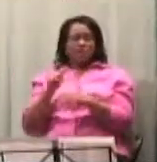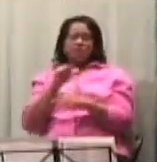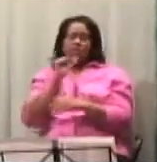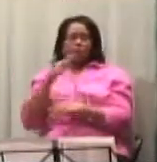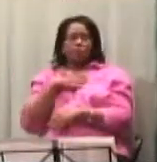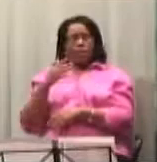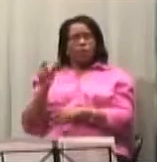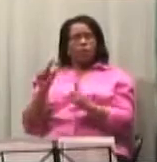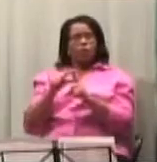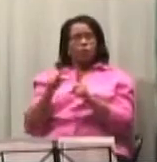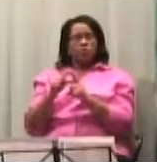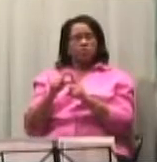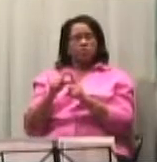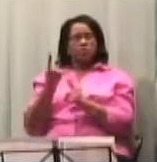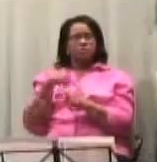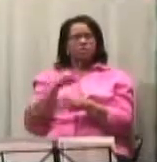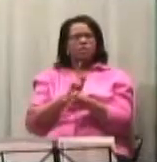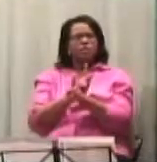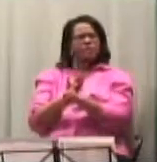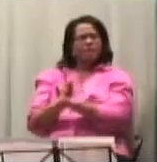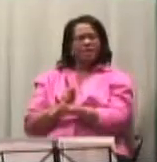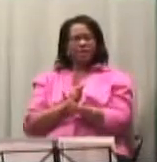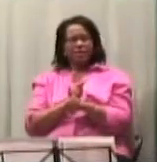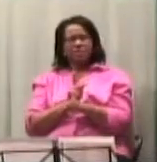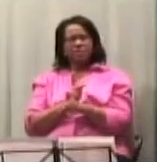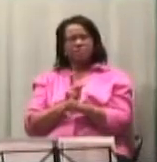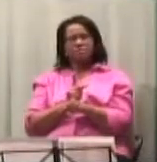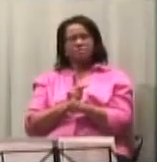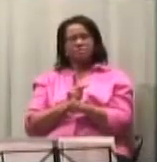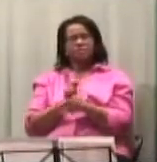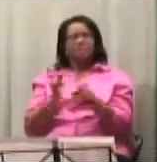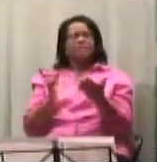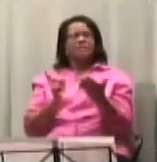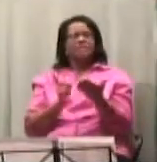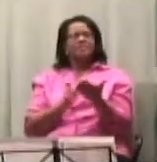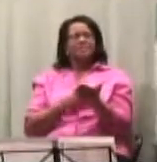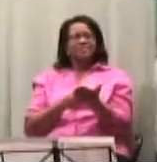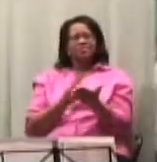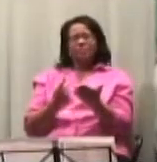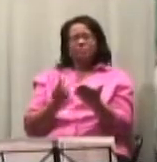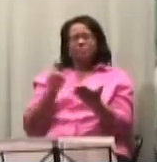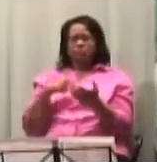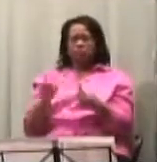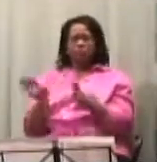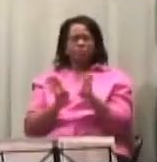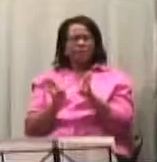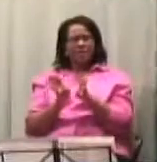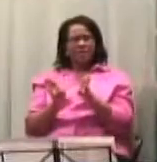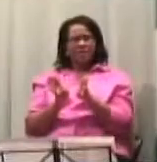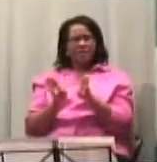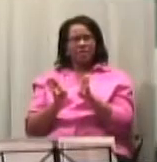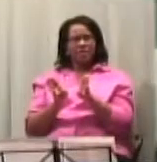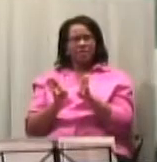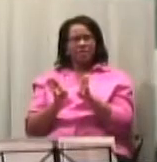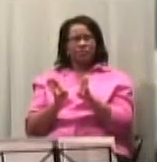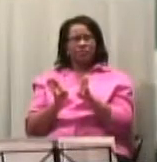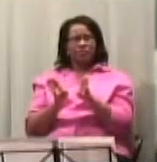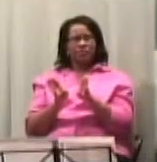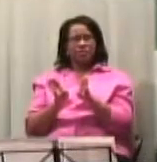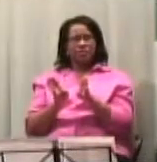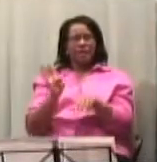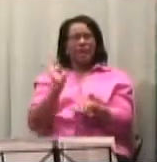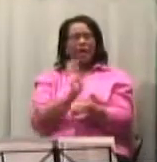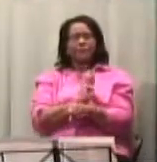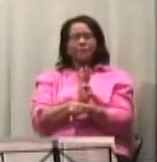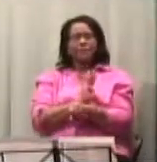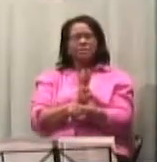be careful, no, my dear brothers and sisters, that sometimes we act, our institution act like a